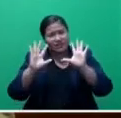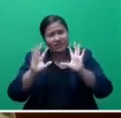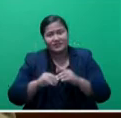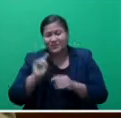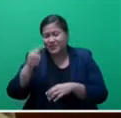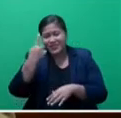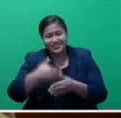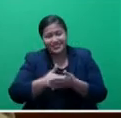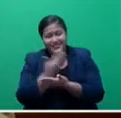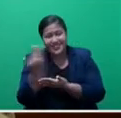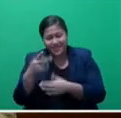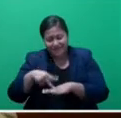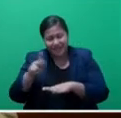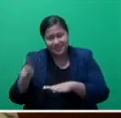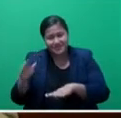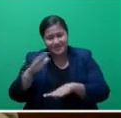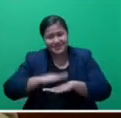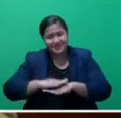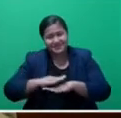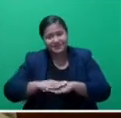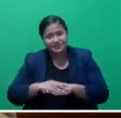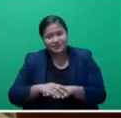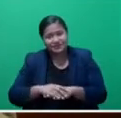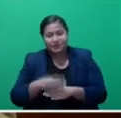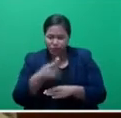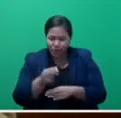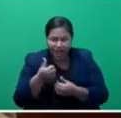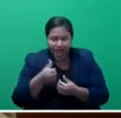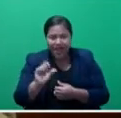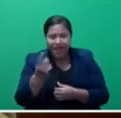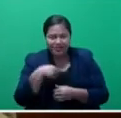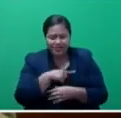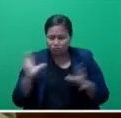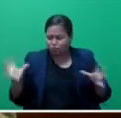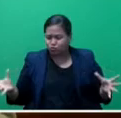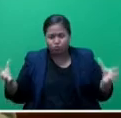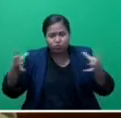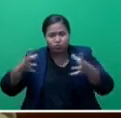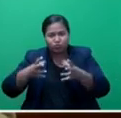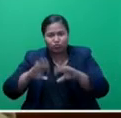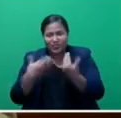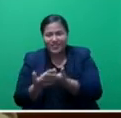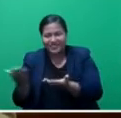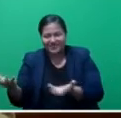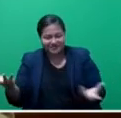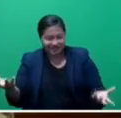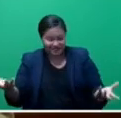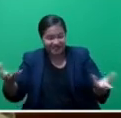this session of Parliament to allow us to come together and work in unison for this